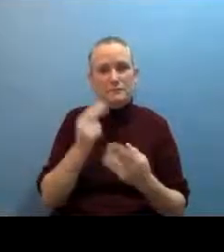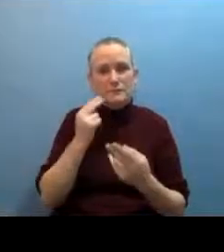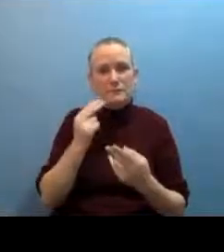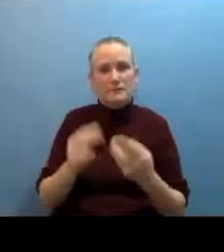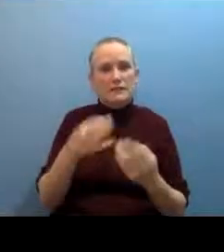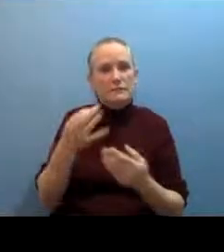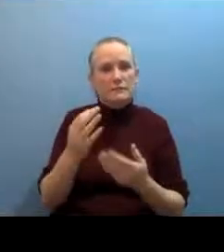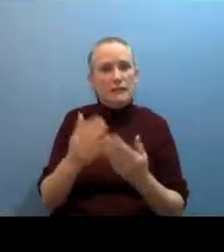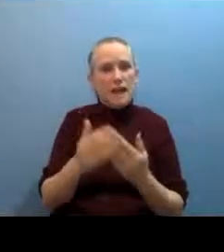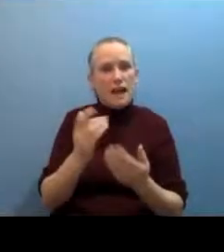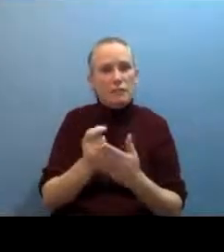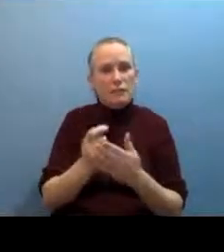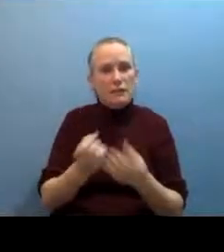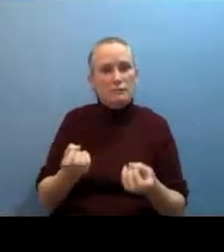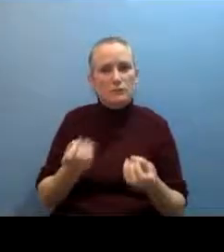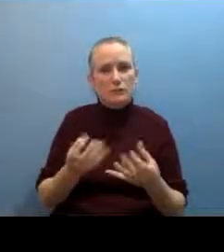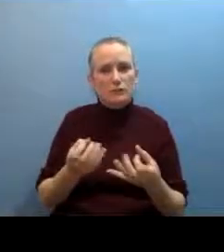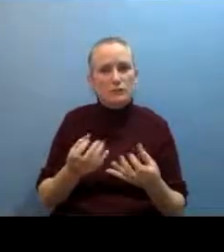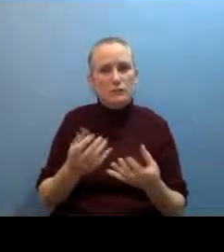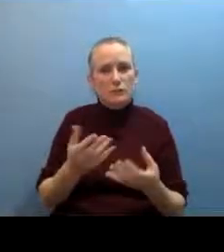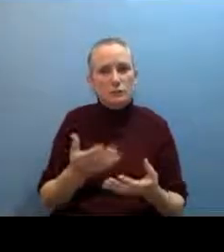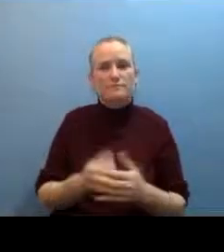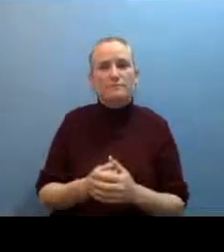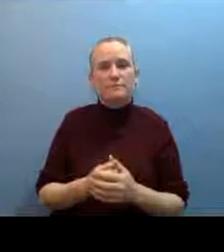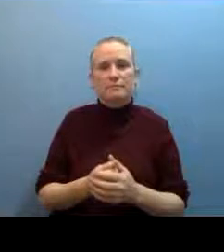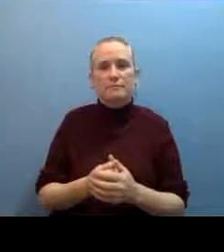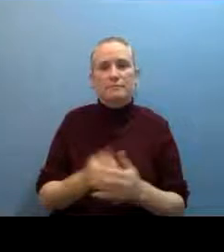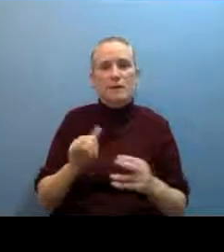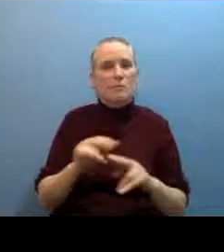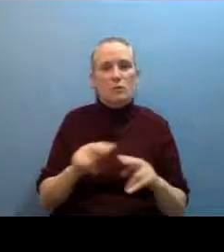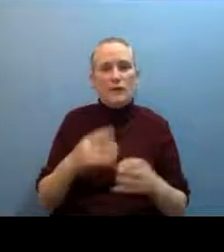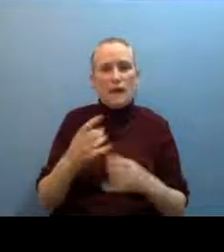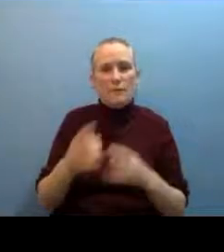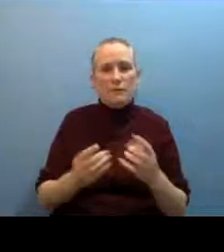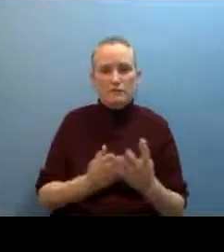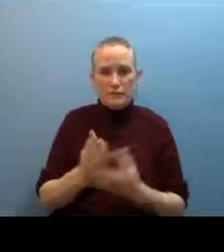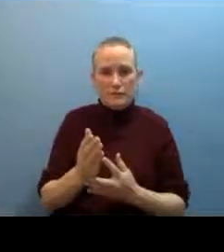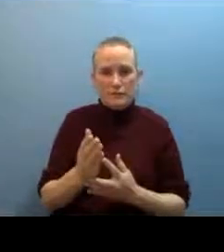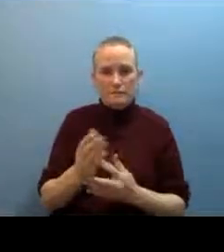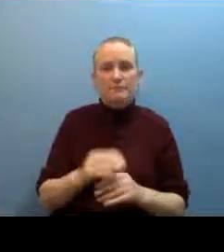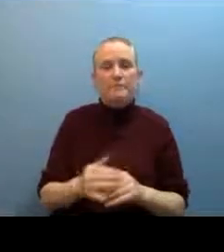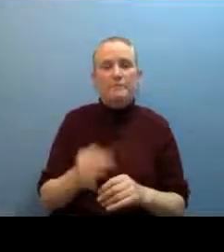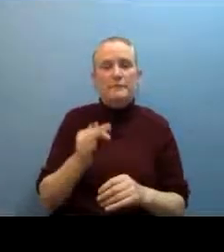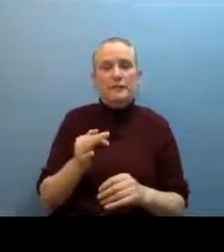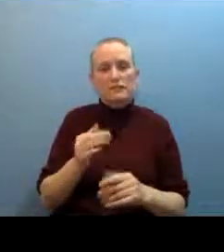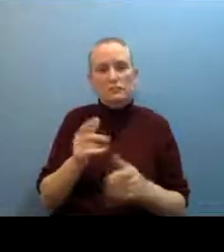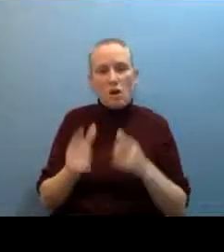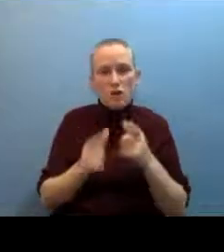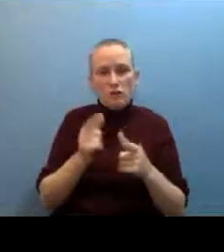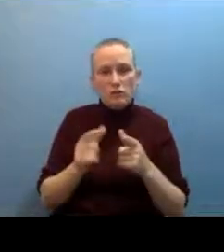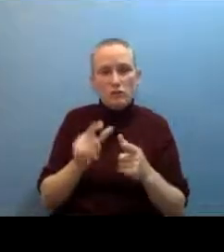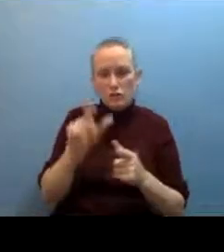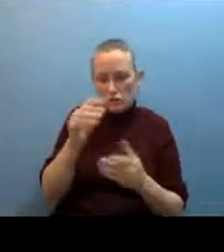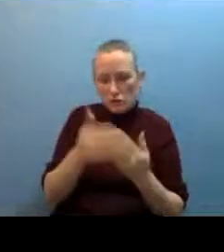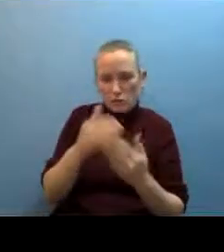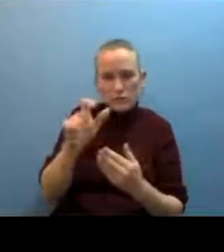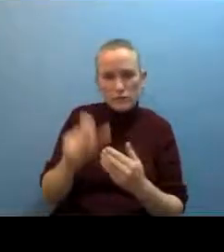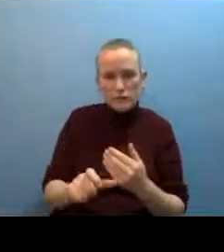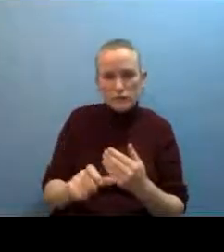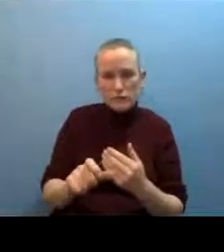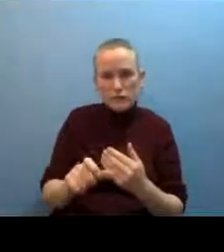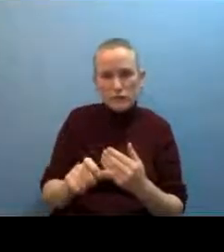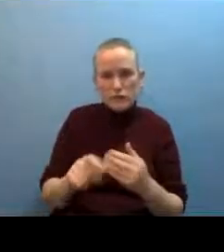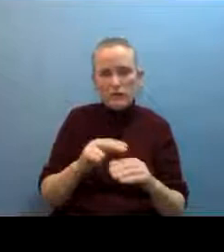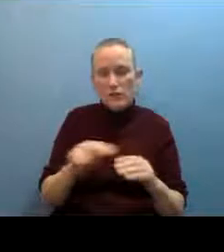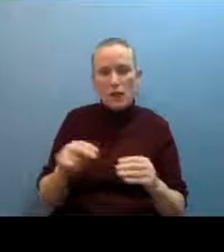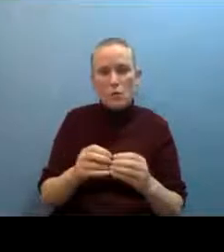what's going on for them, and it mightn't happen straight away. So if you have a conversation with a young person and maybe they don't open up, that's not them